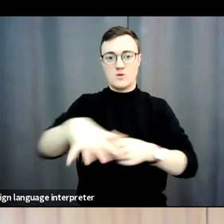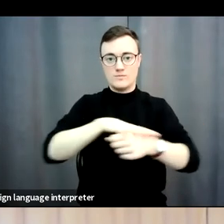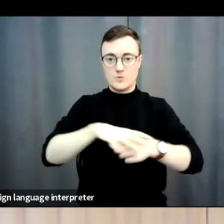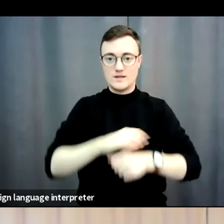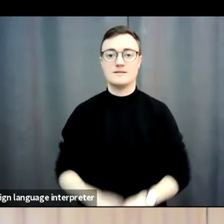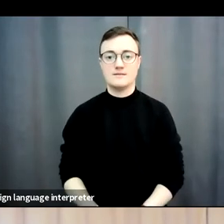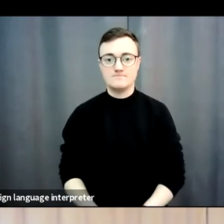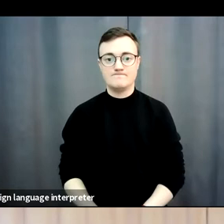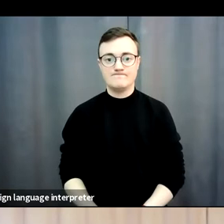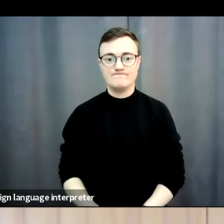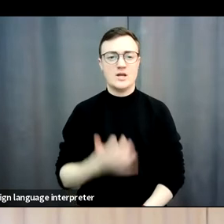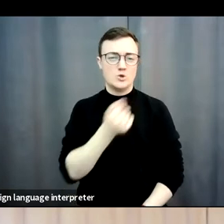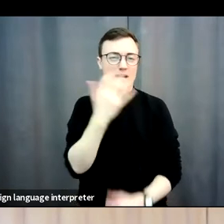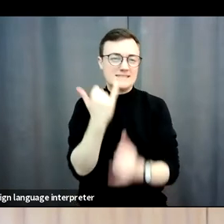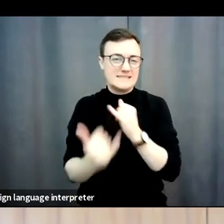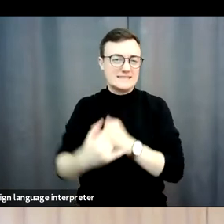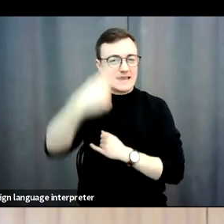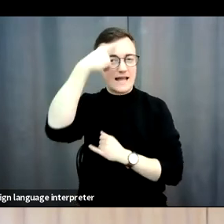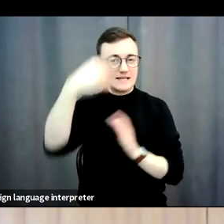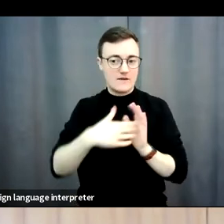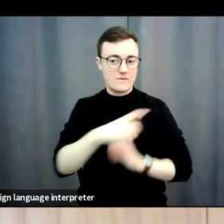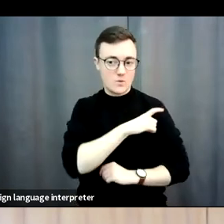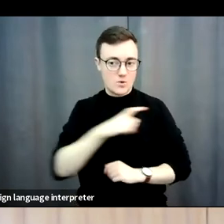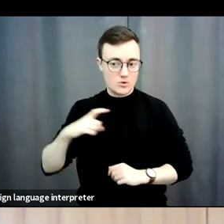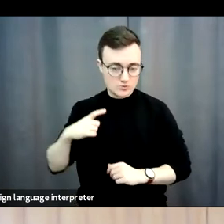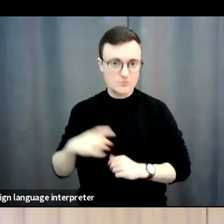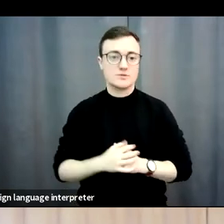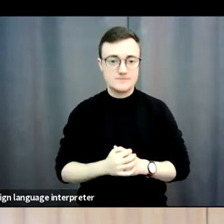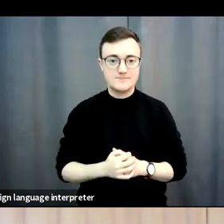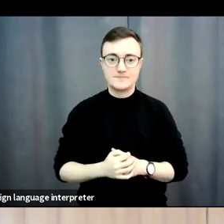Some concluding thoughts from us.